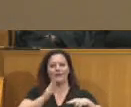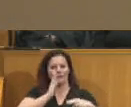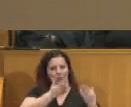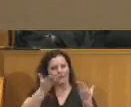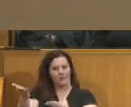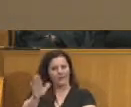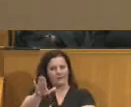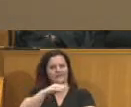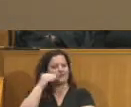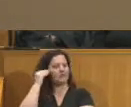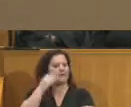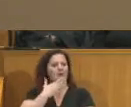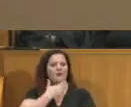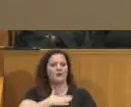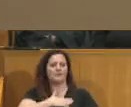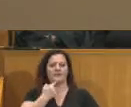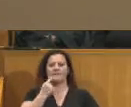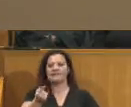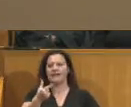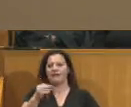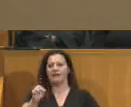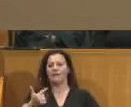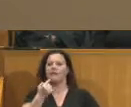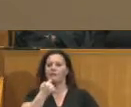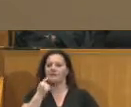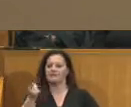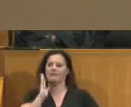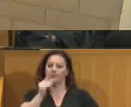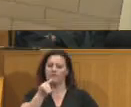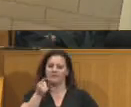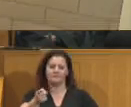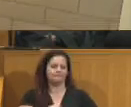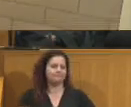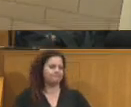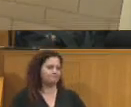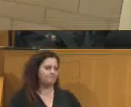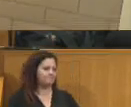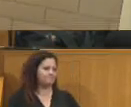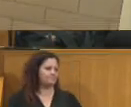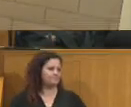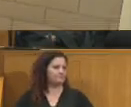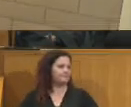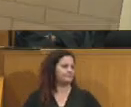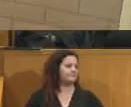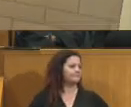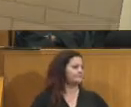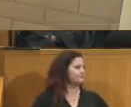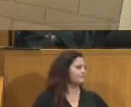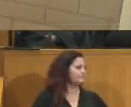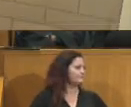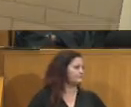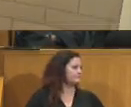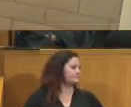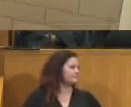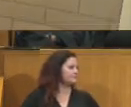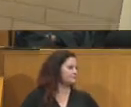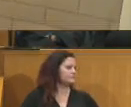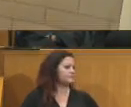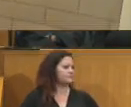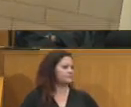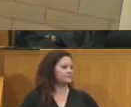is humbled by the trust and confidence everyone has placed in him to do the job that was